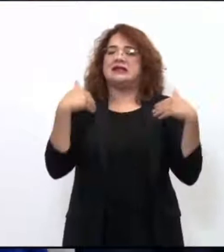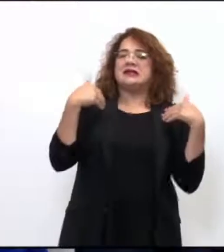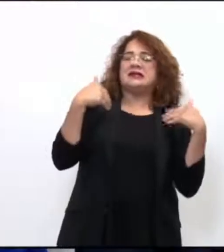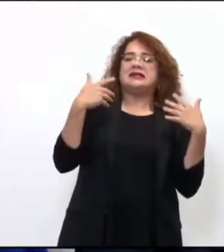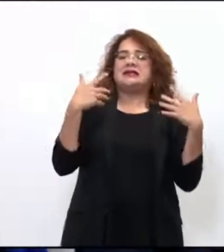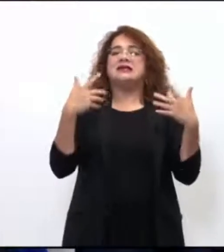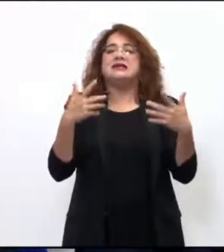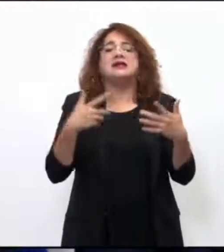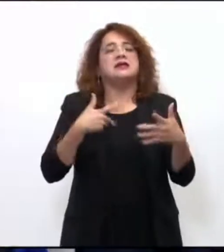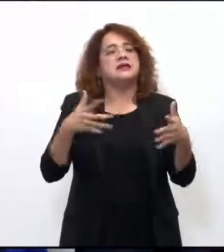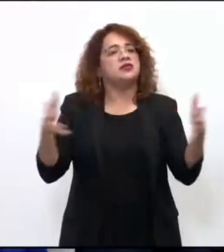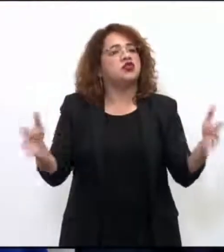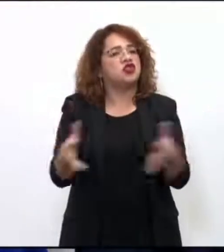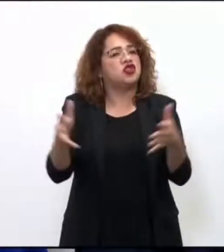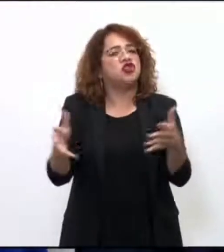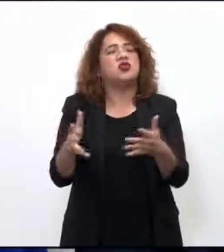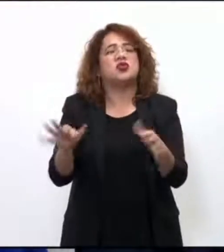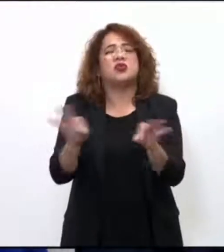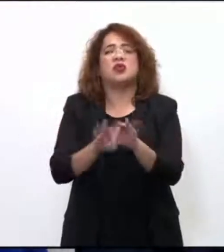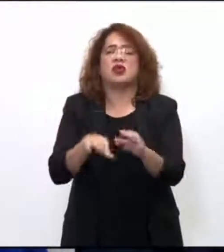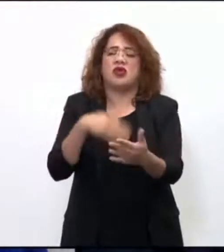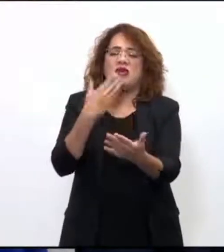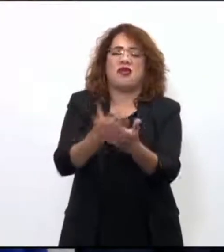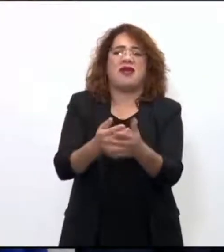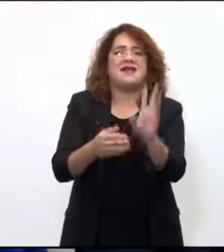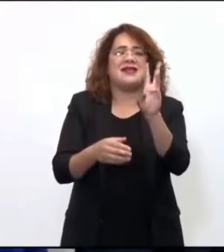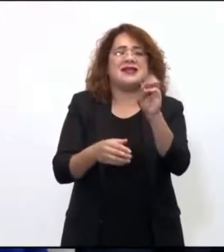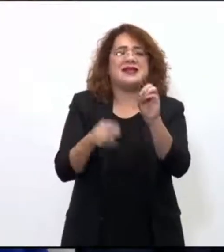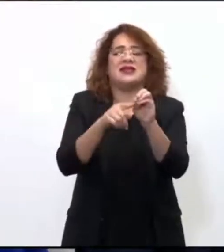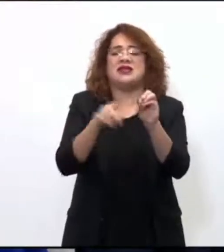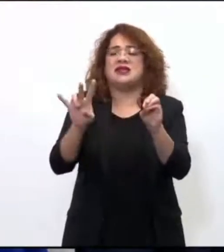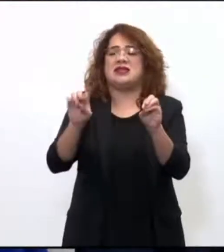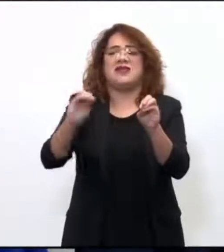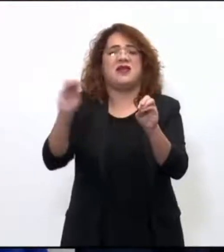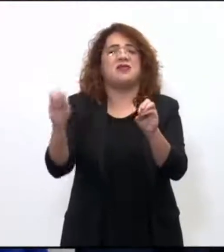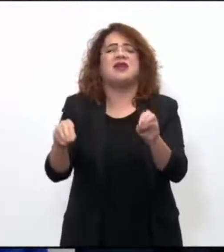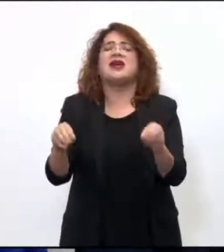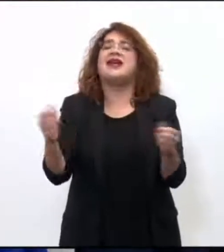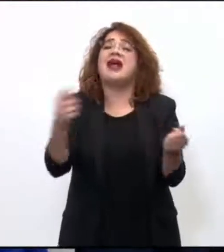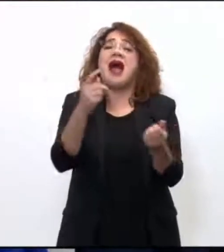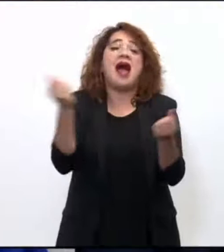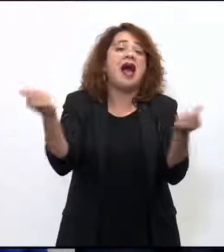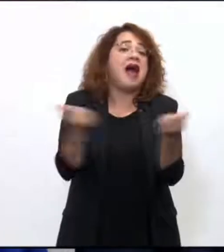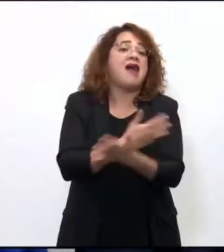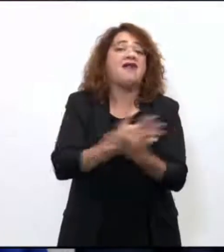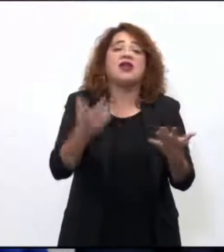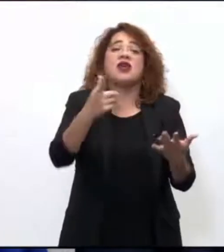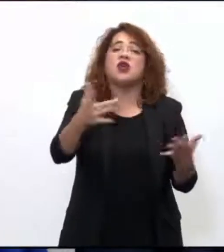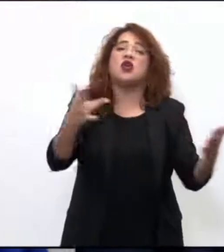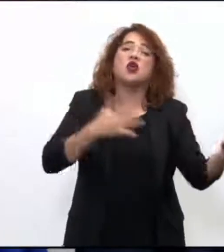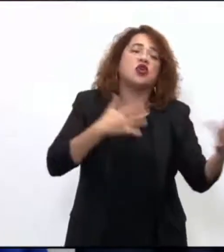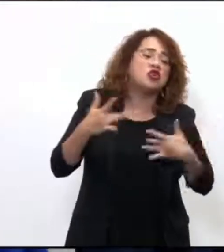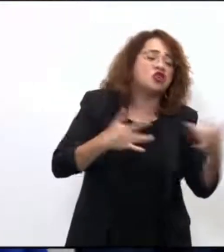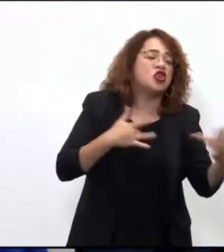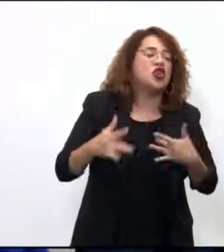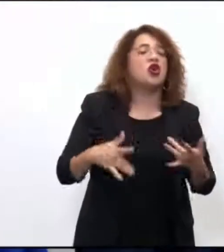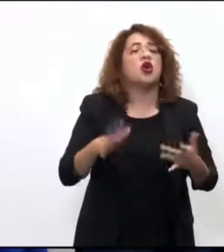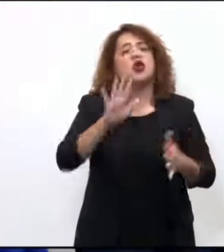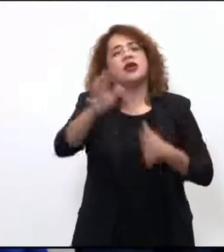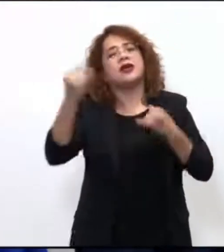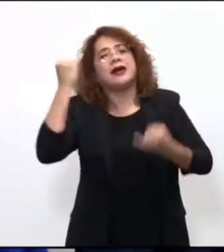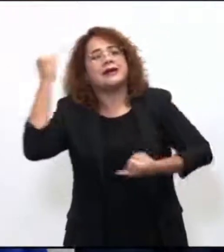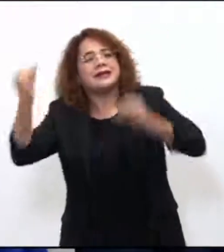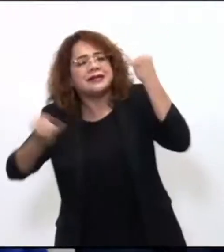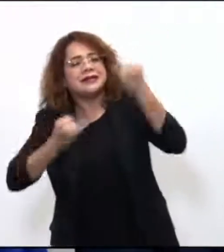been encouraging folks, if you think we should put everything on the table. And whatever ideas are out there for us to get more